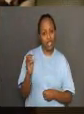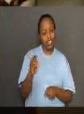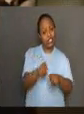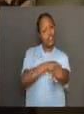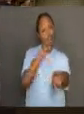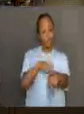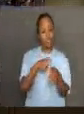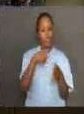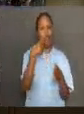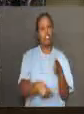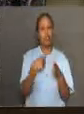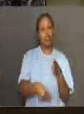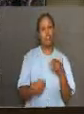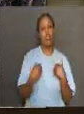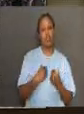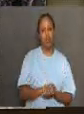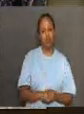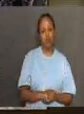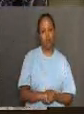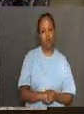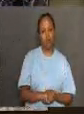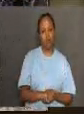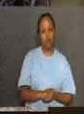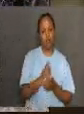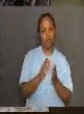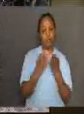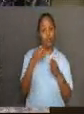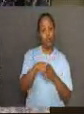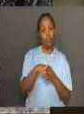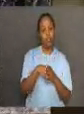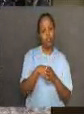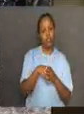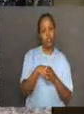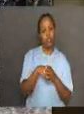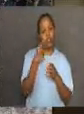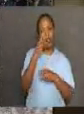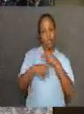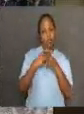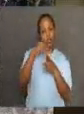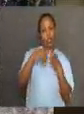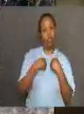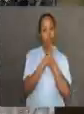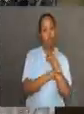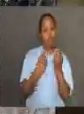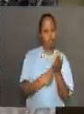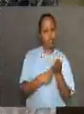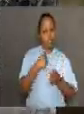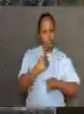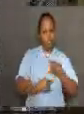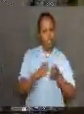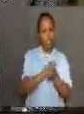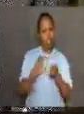consequences. The textbook lists the parts of the world that have suffered from